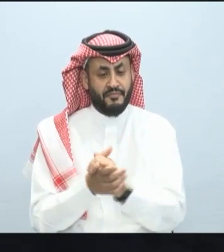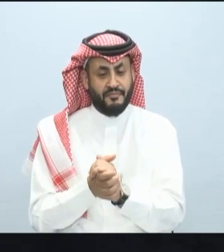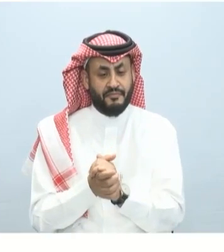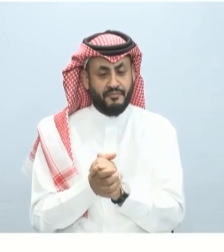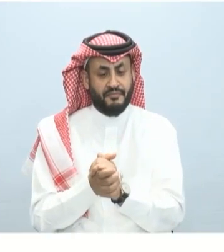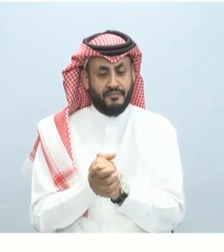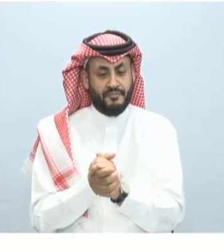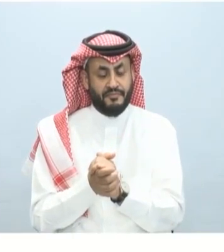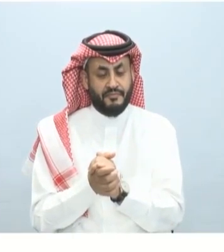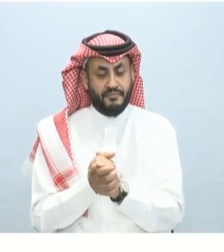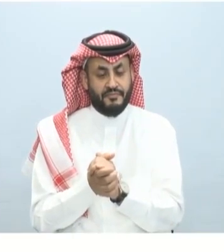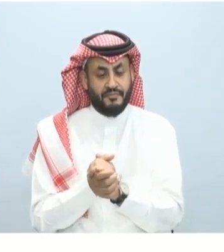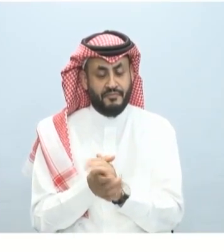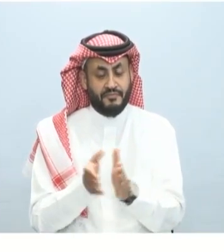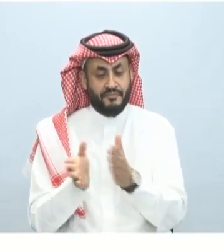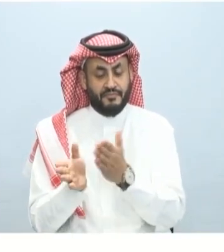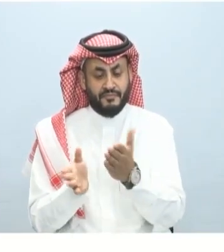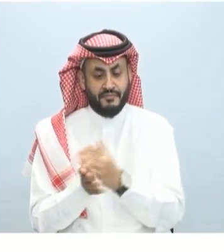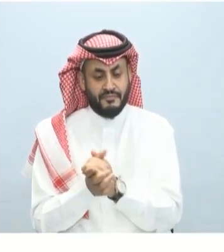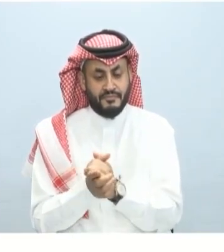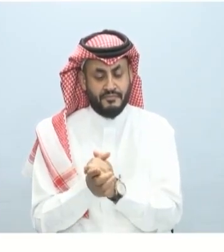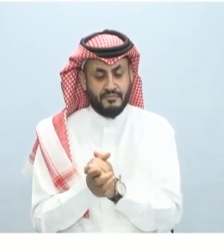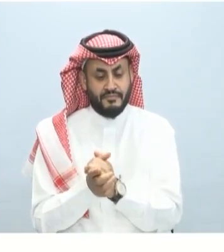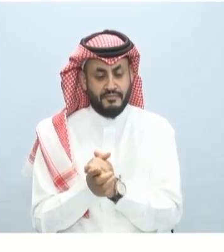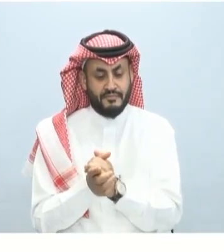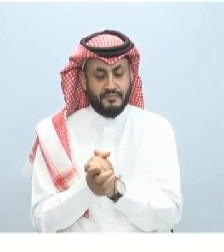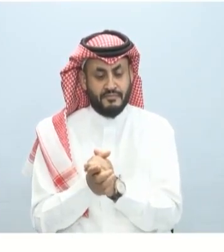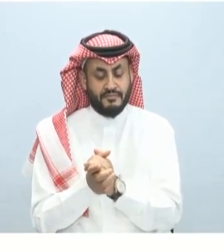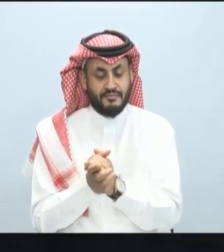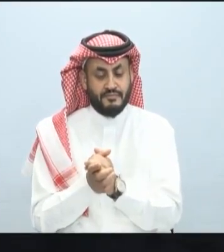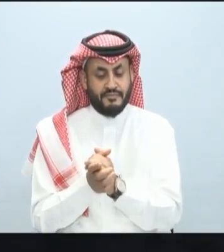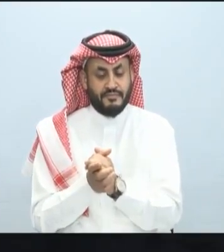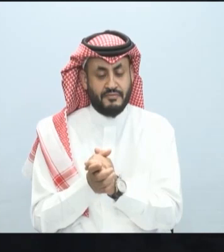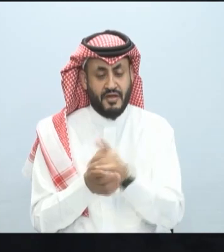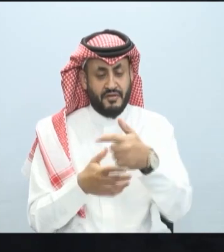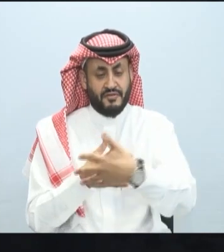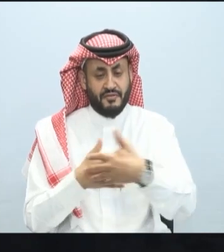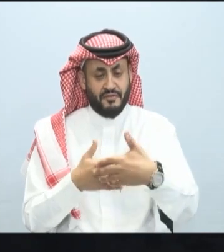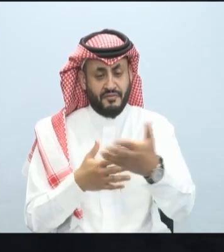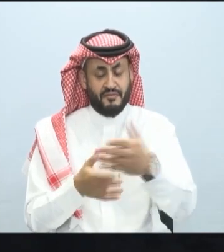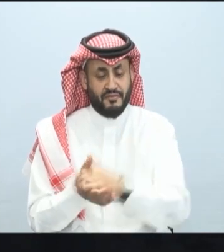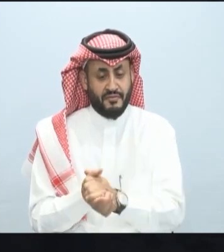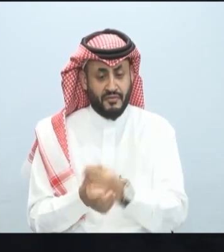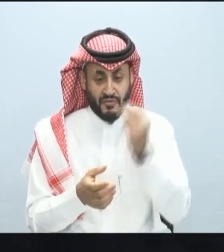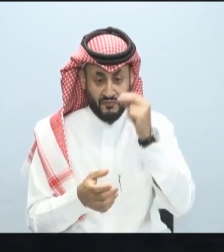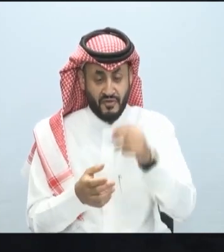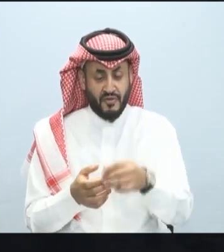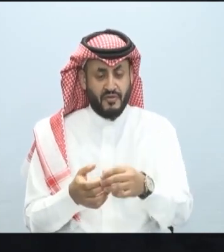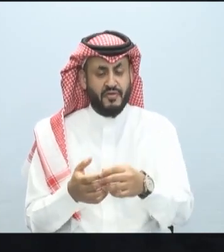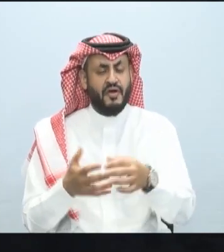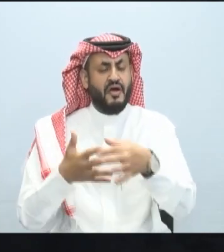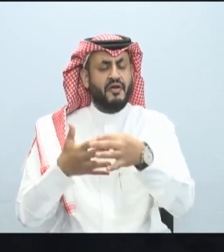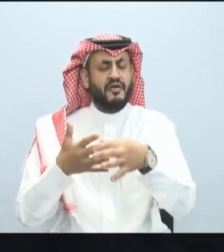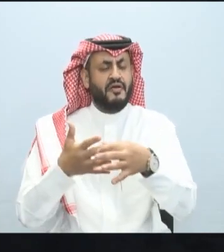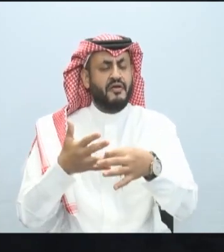Now we have here, this is my chart. I'm going to show you the main elements of